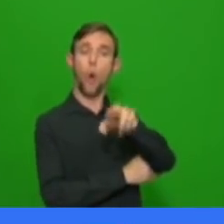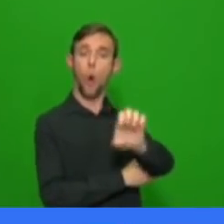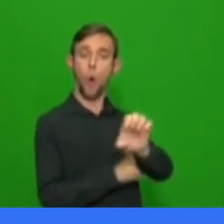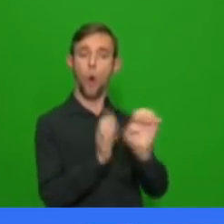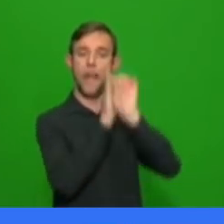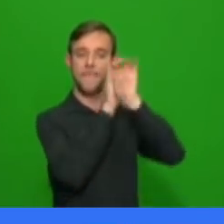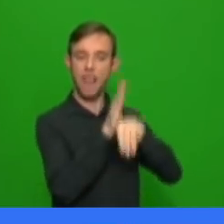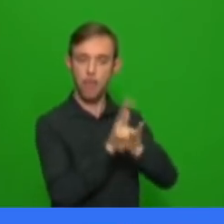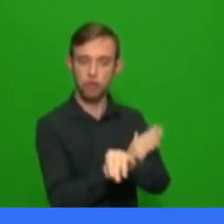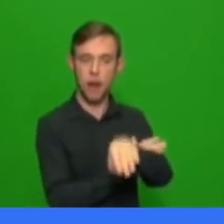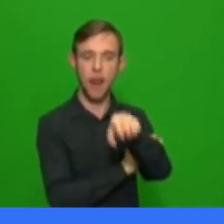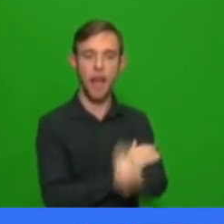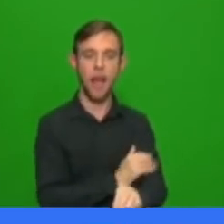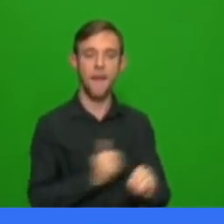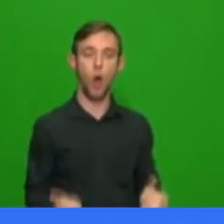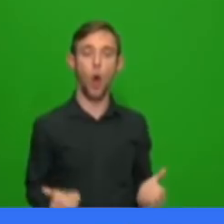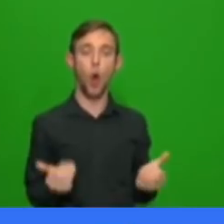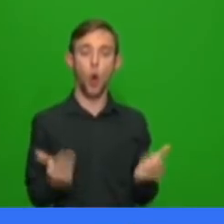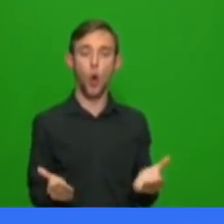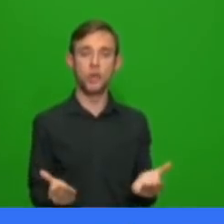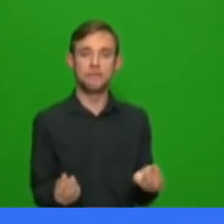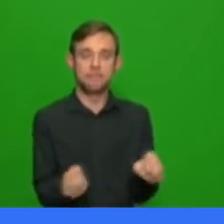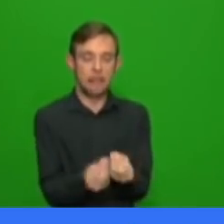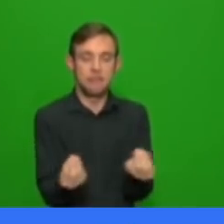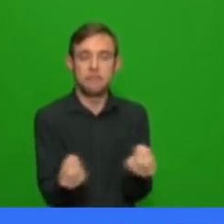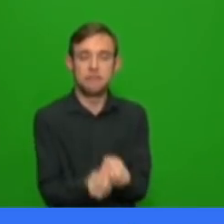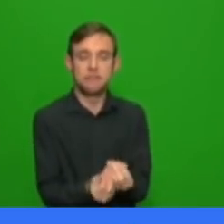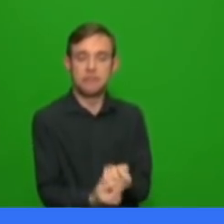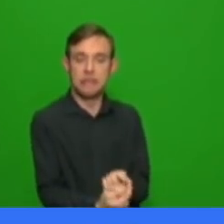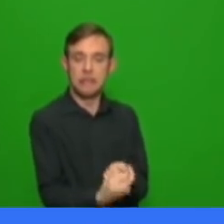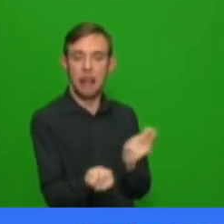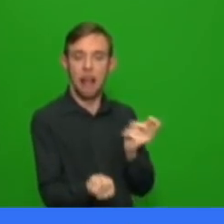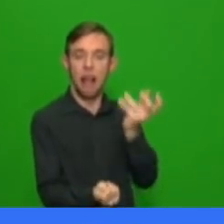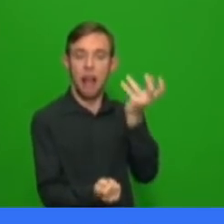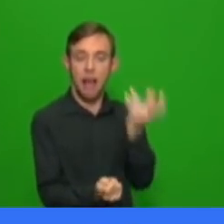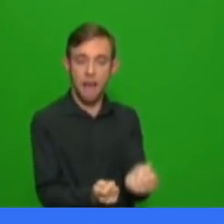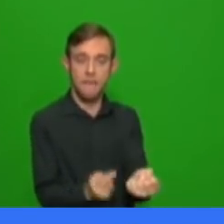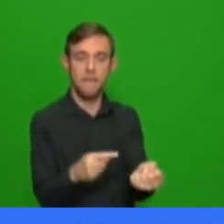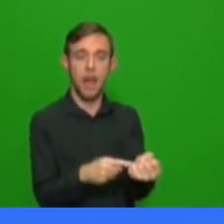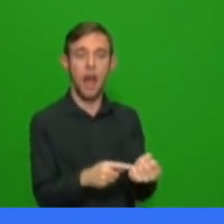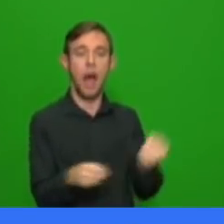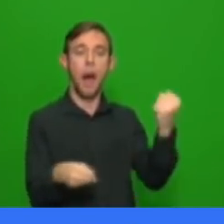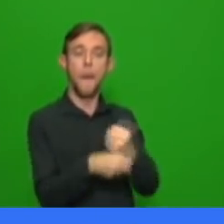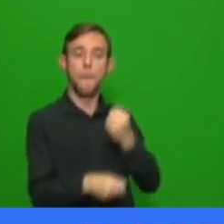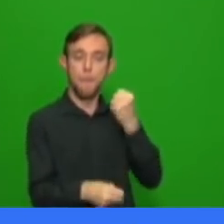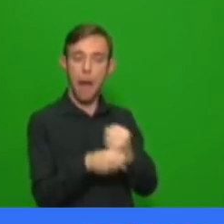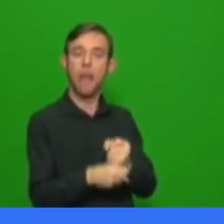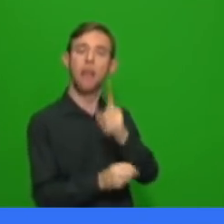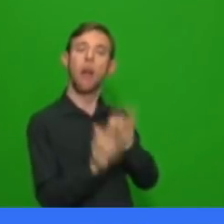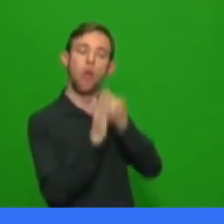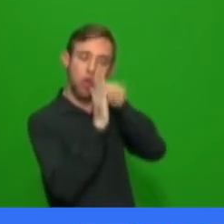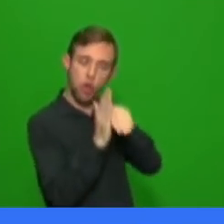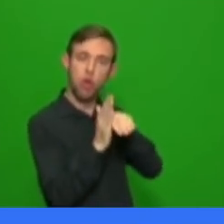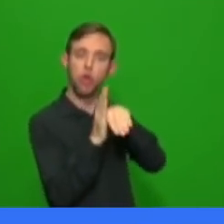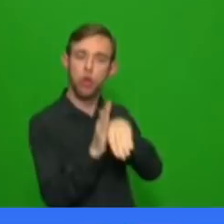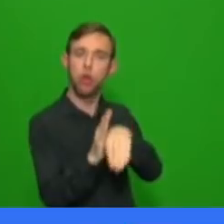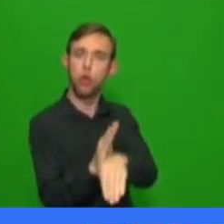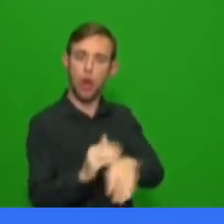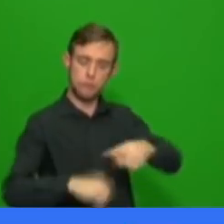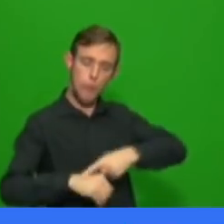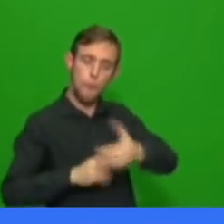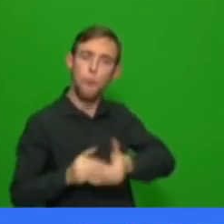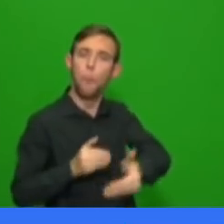labor costs, and inflation expectations also contribute to lower core inflation over the medium